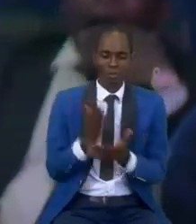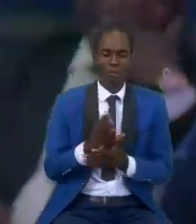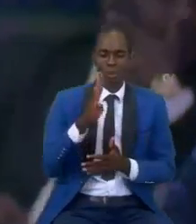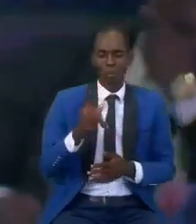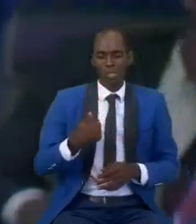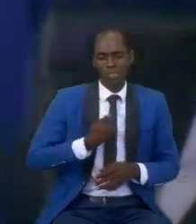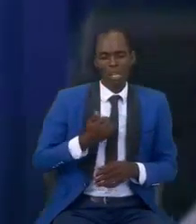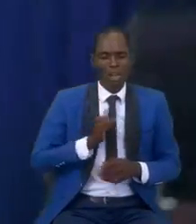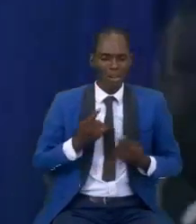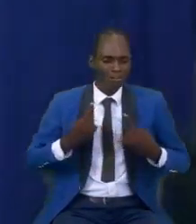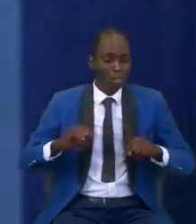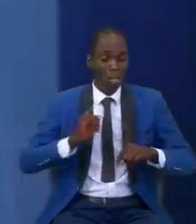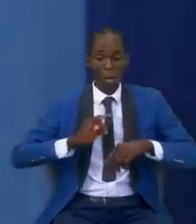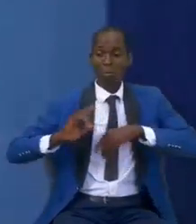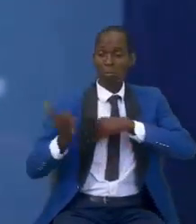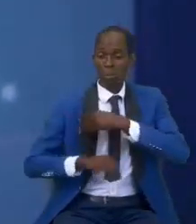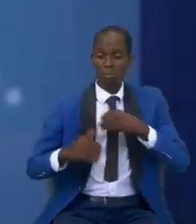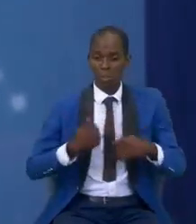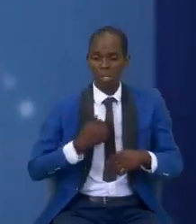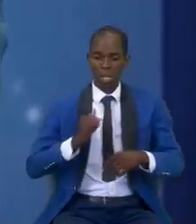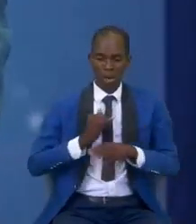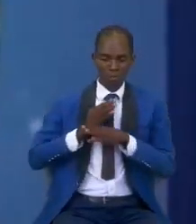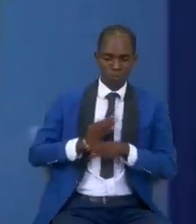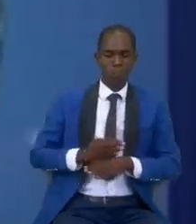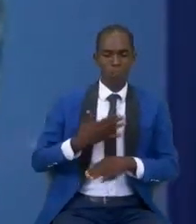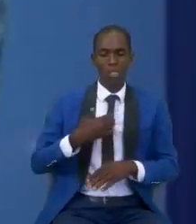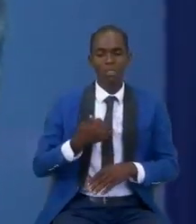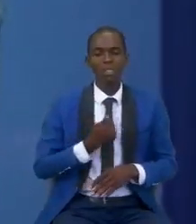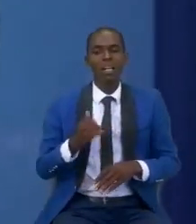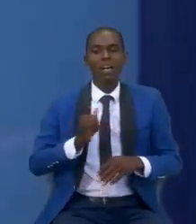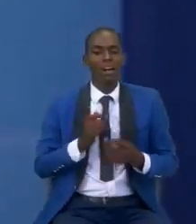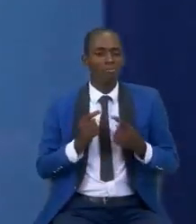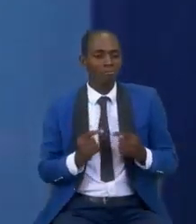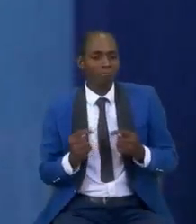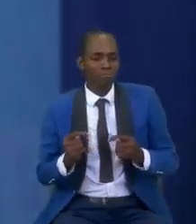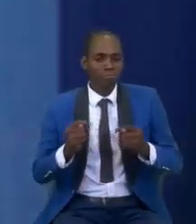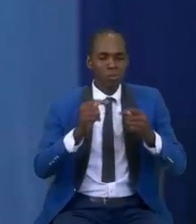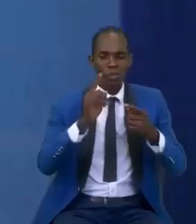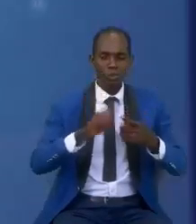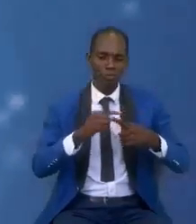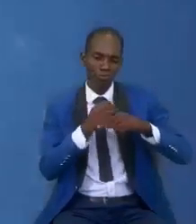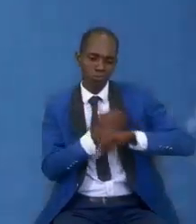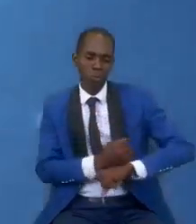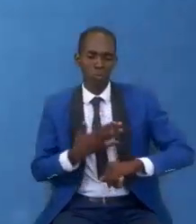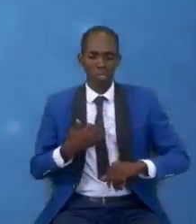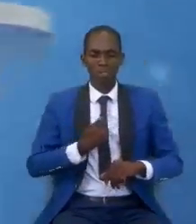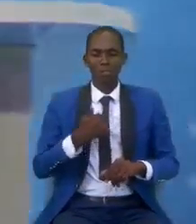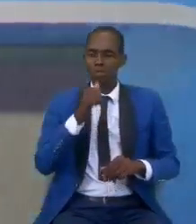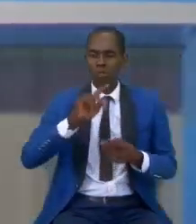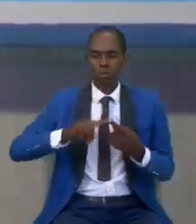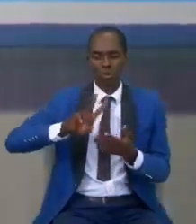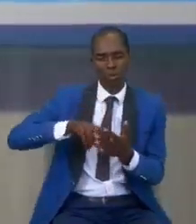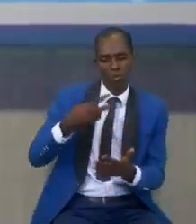try to kind of gird myself so that I will not continue in that sin, but I could not. But now he says he has